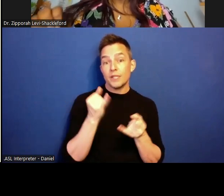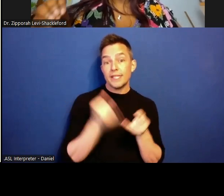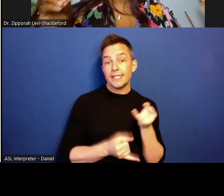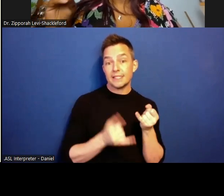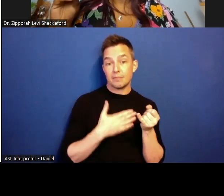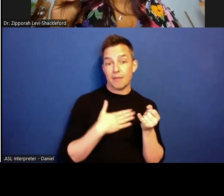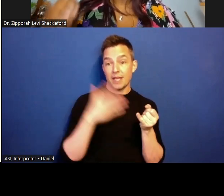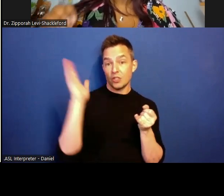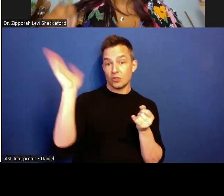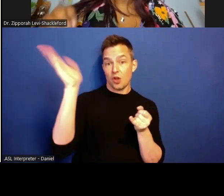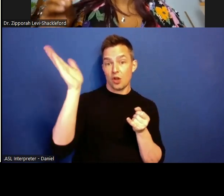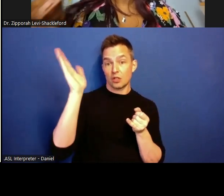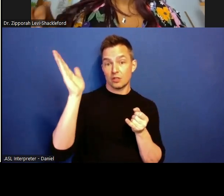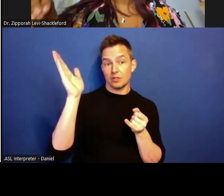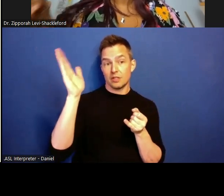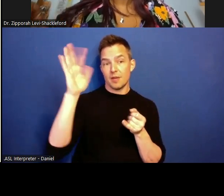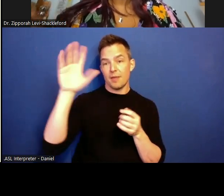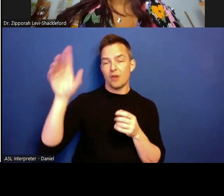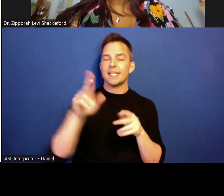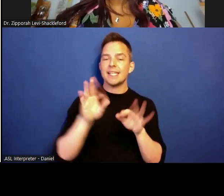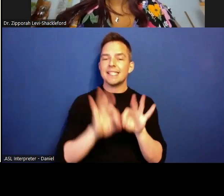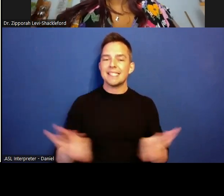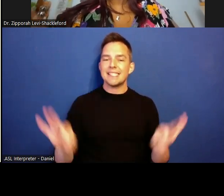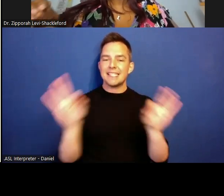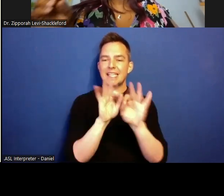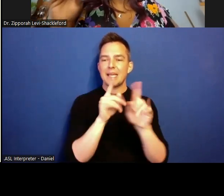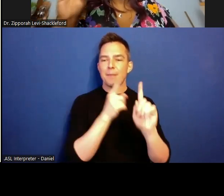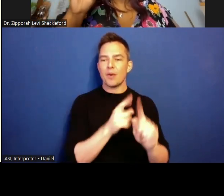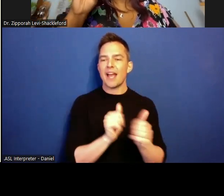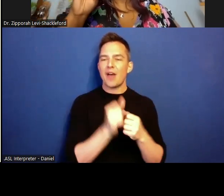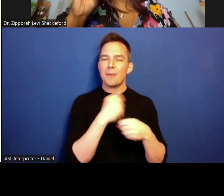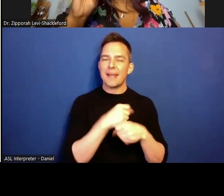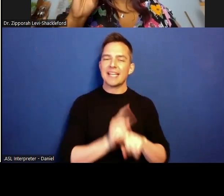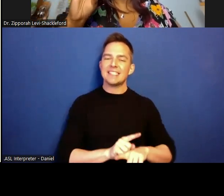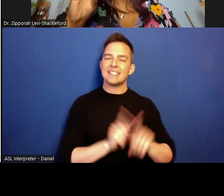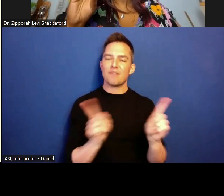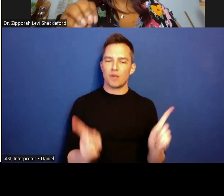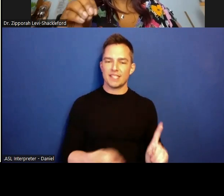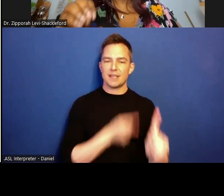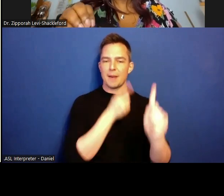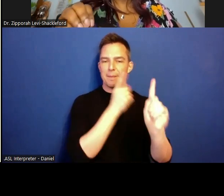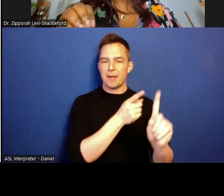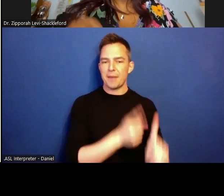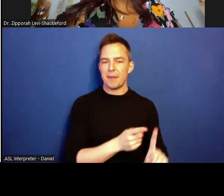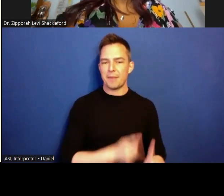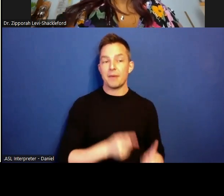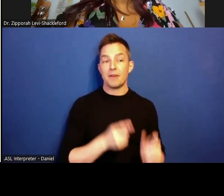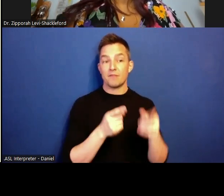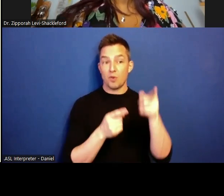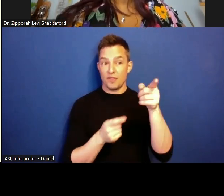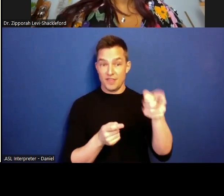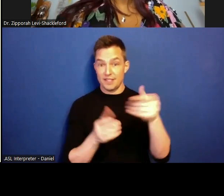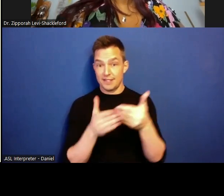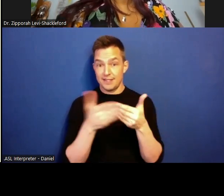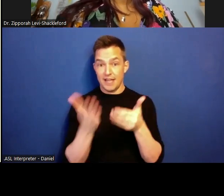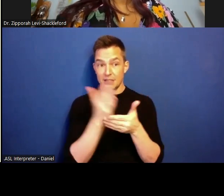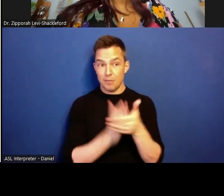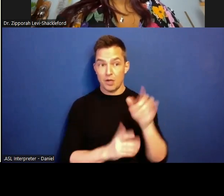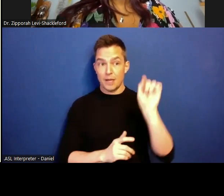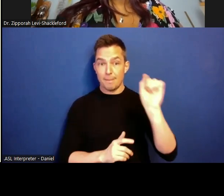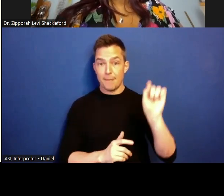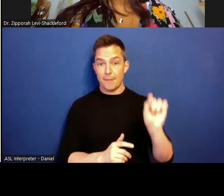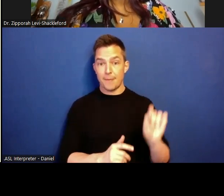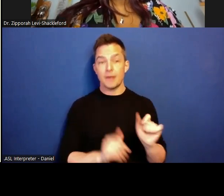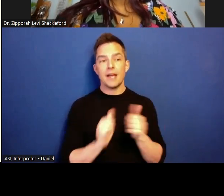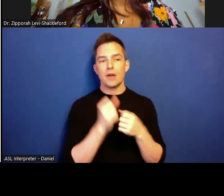talks on some key points on how to make a difference. So for this next section is, how do we make